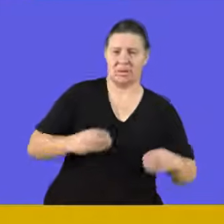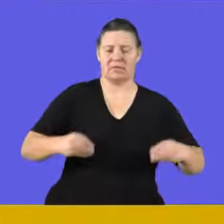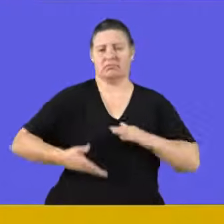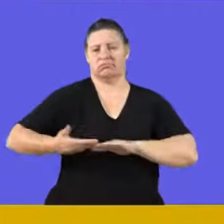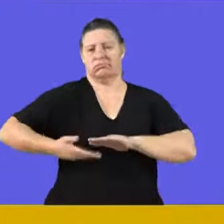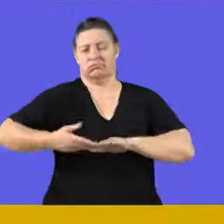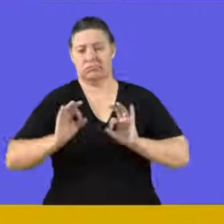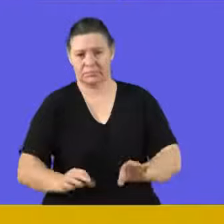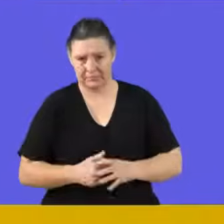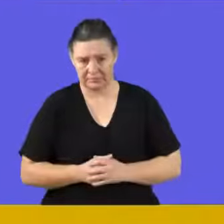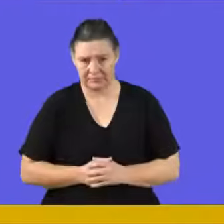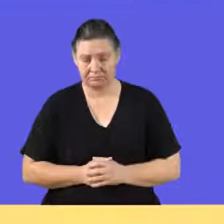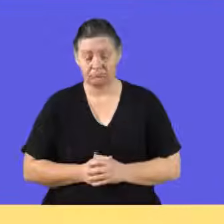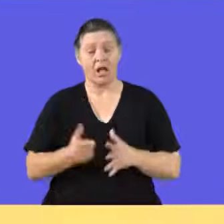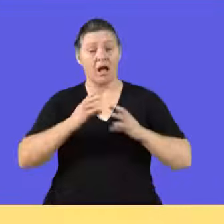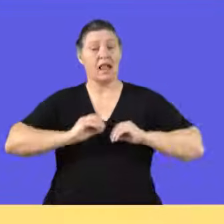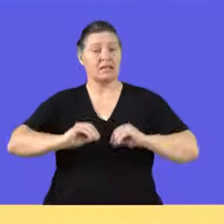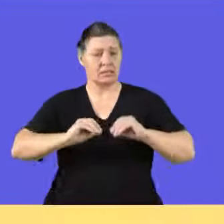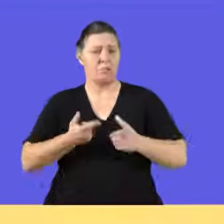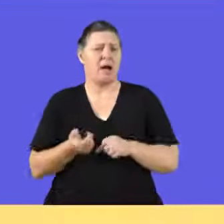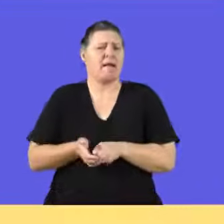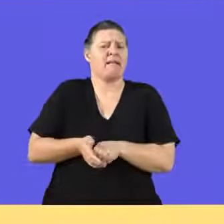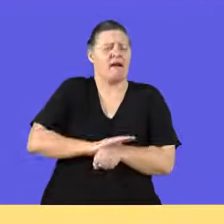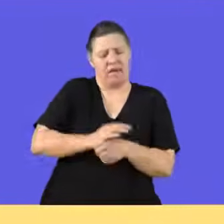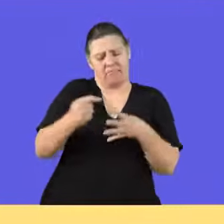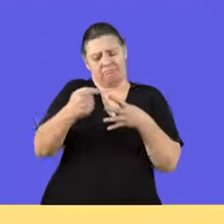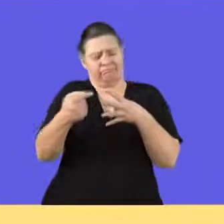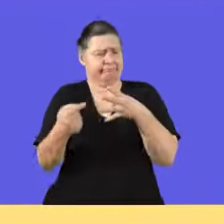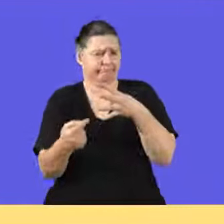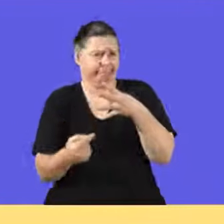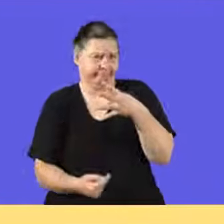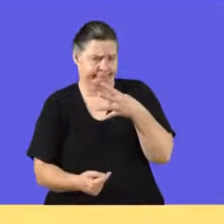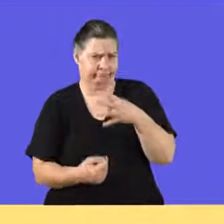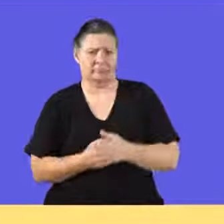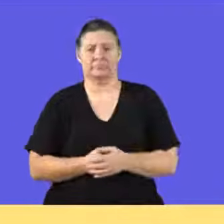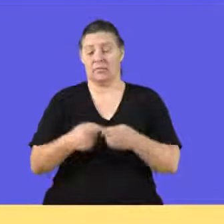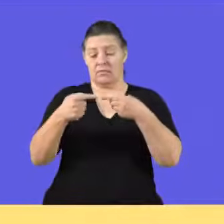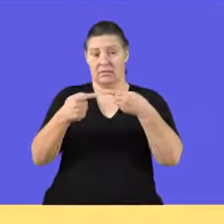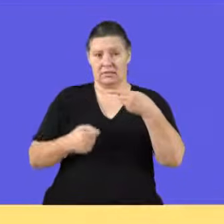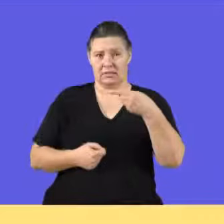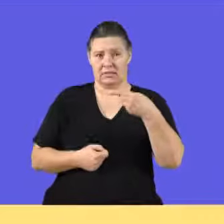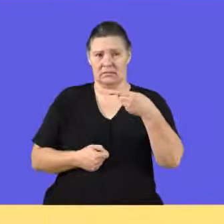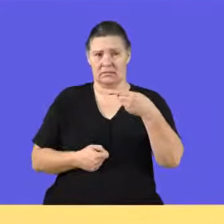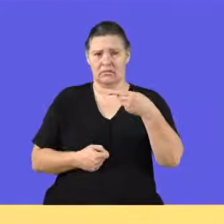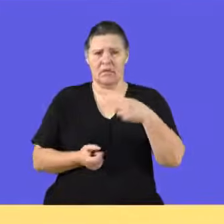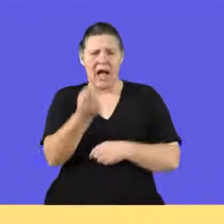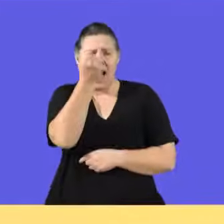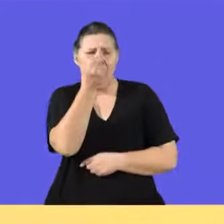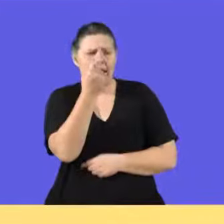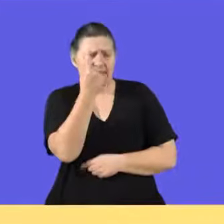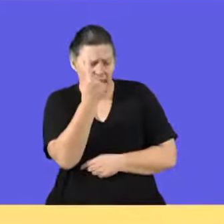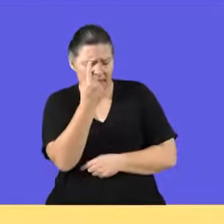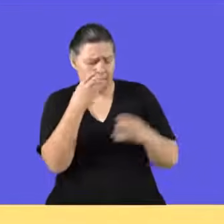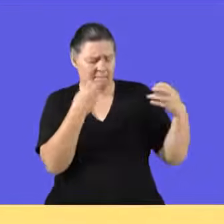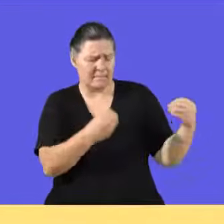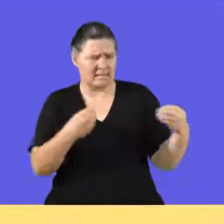full potential? In this lesson, I intend to cover the following aspects. Number one, I'm